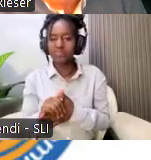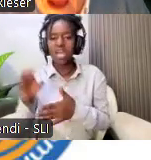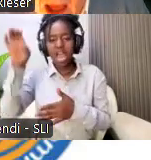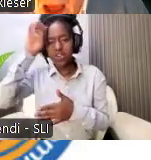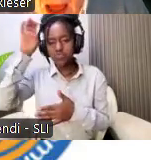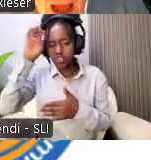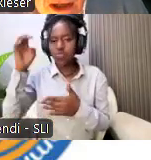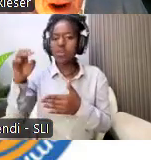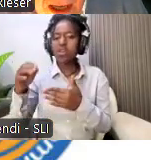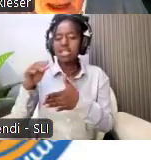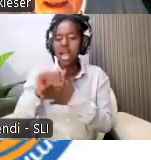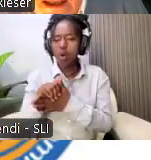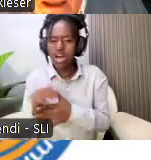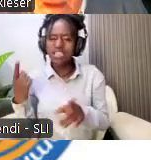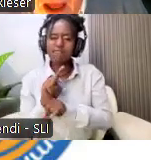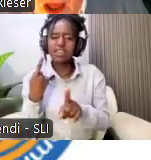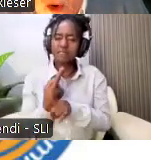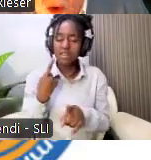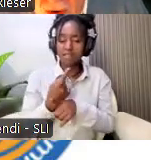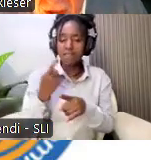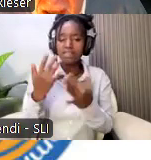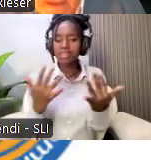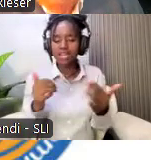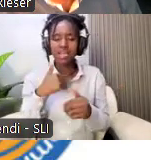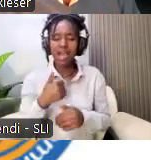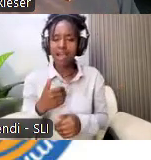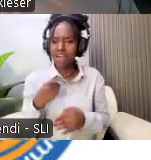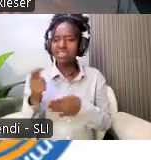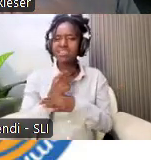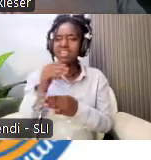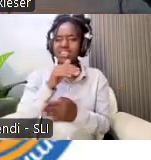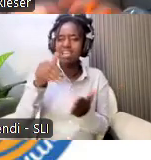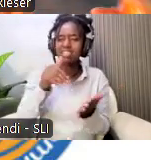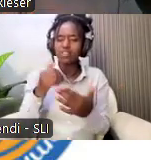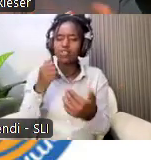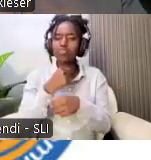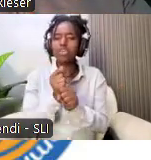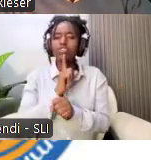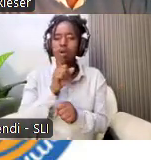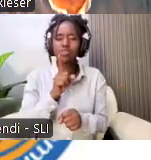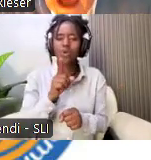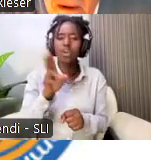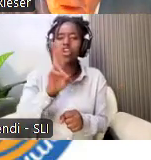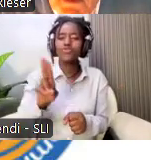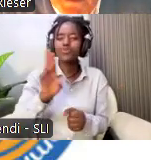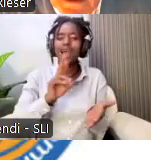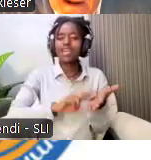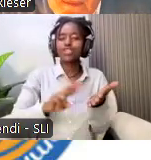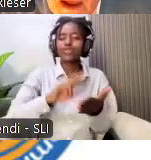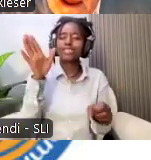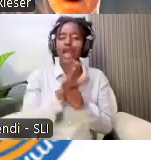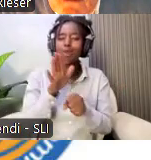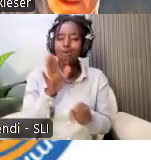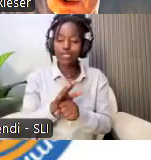psychologists, and training centres. All of this using up a huge amount of resource that maybe will be